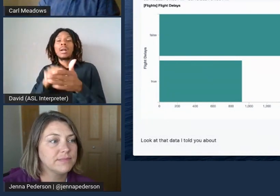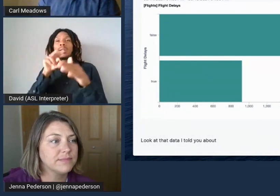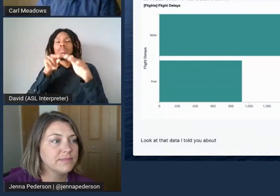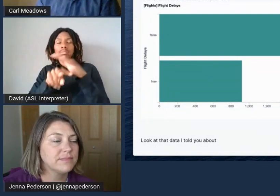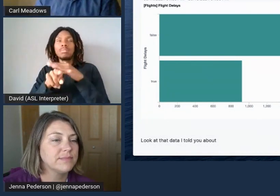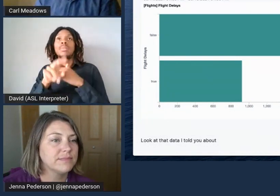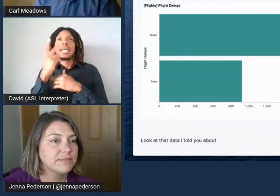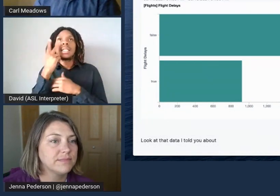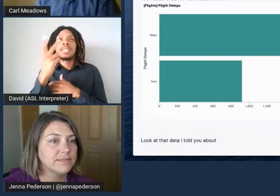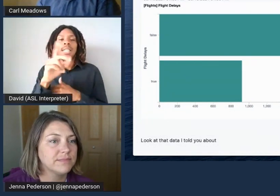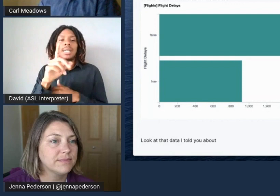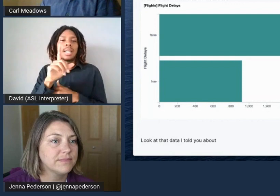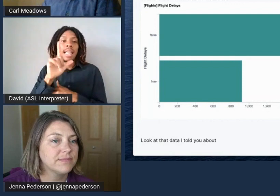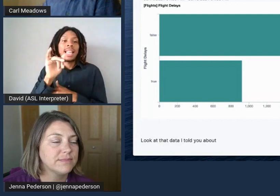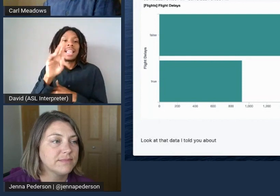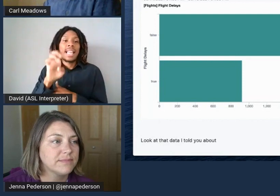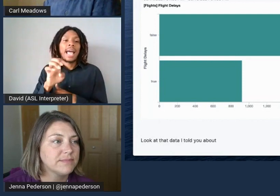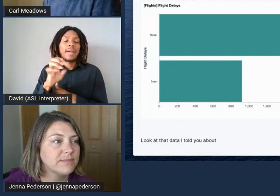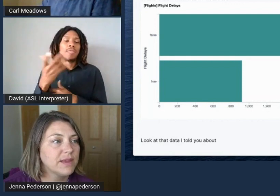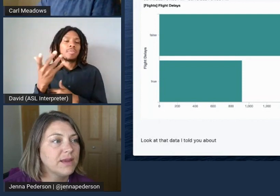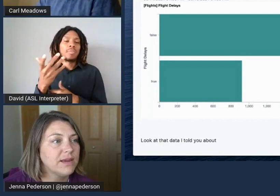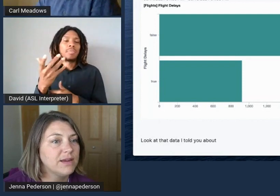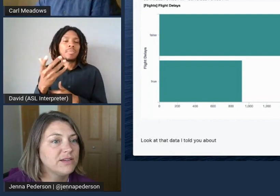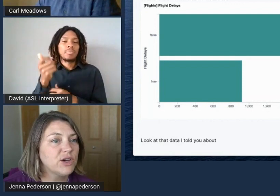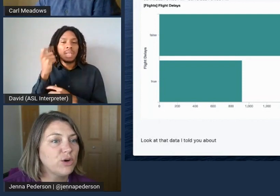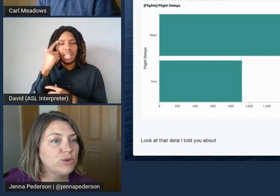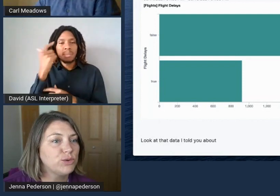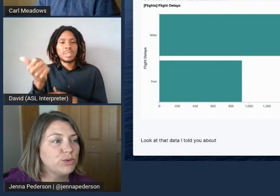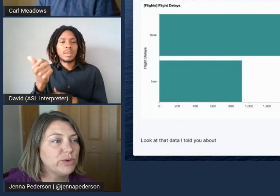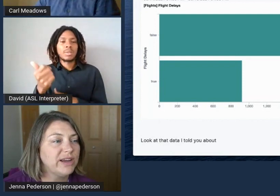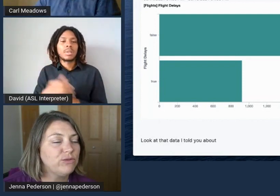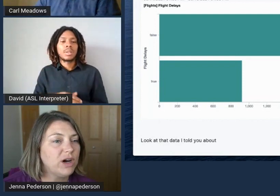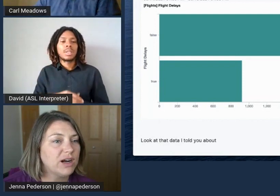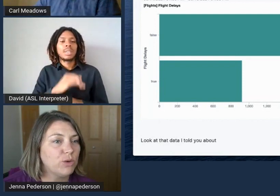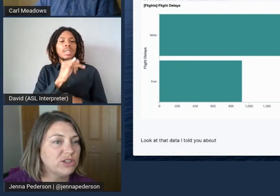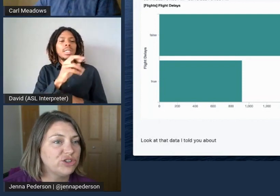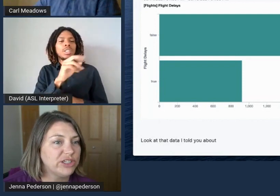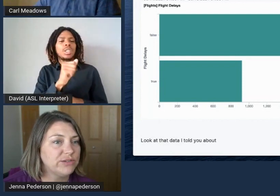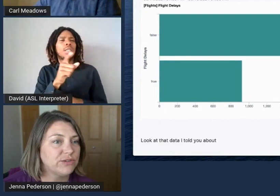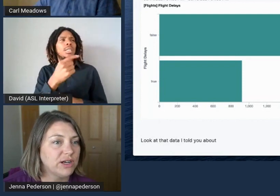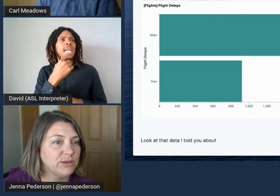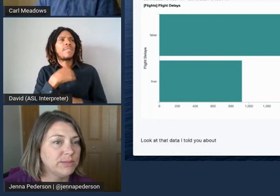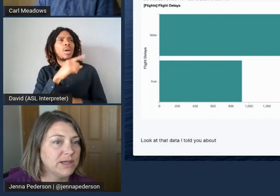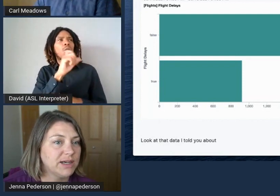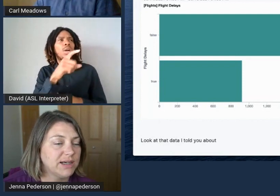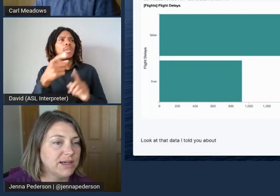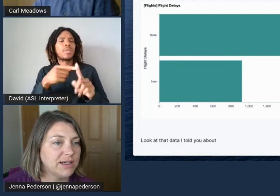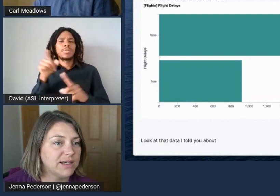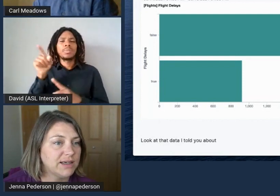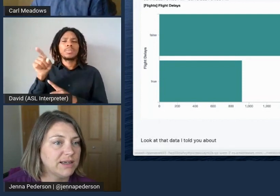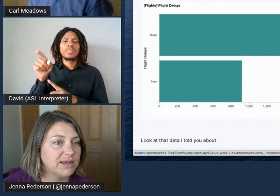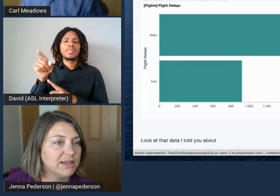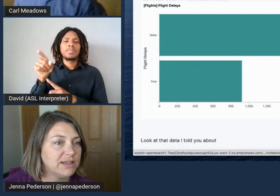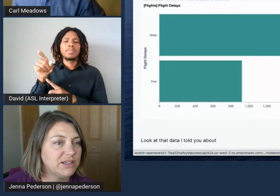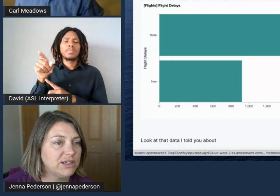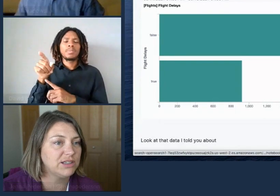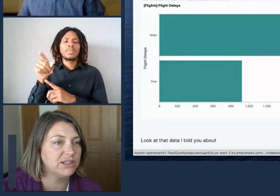see it constantly refresh. Yeah. So we have a question from